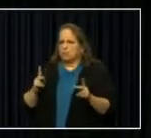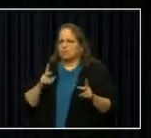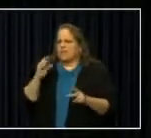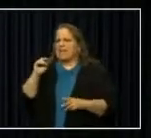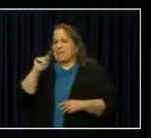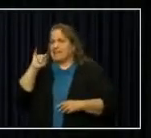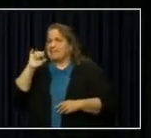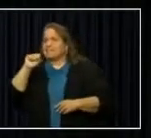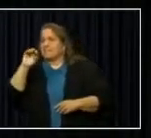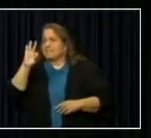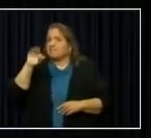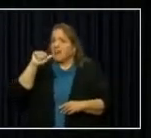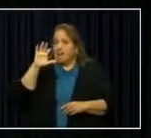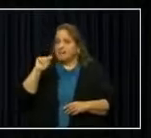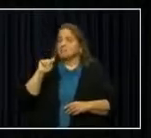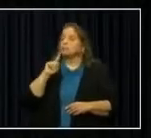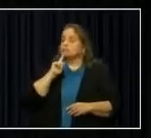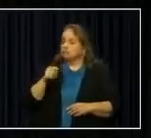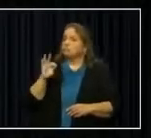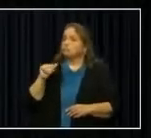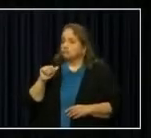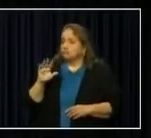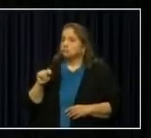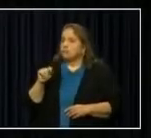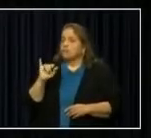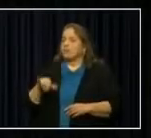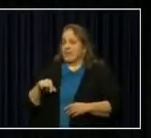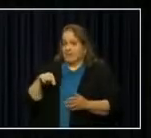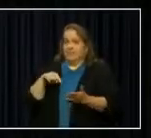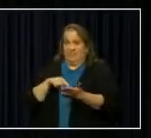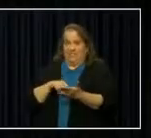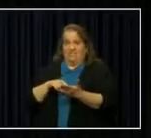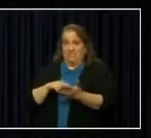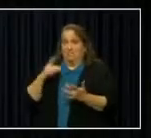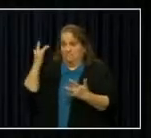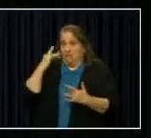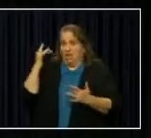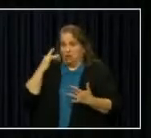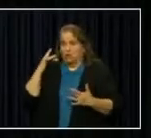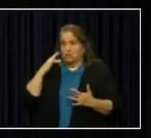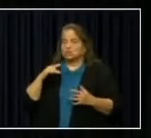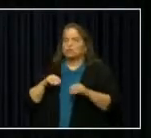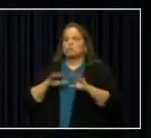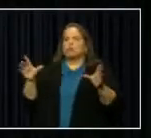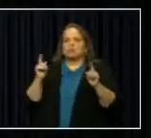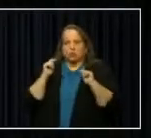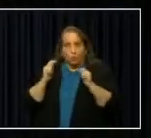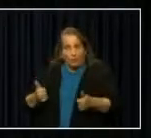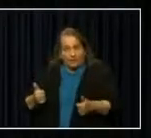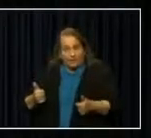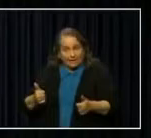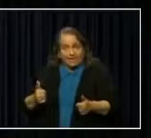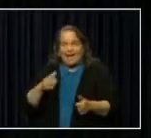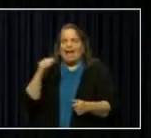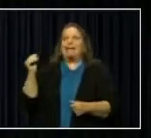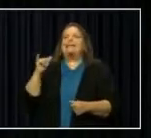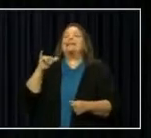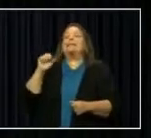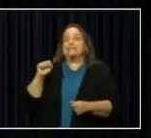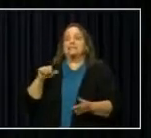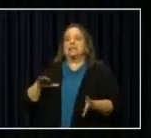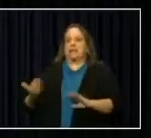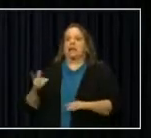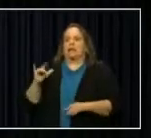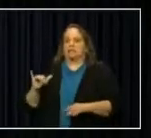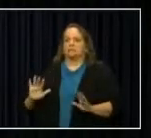And it's a fact, an absolute fact, that this virus spreads quickly and is deadly. And all